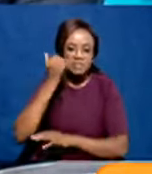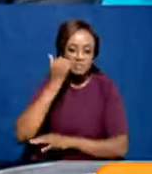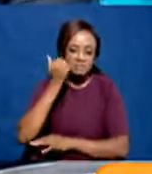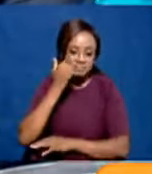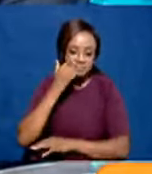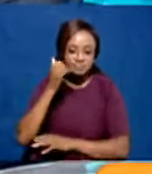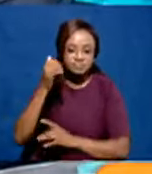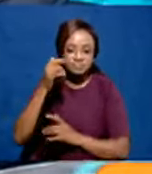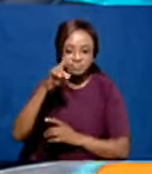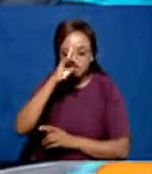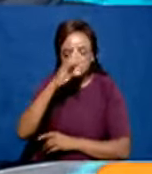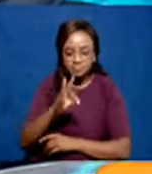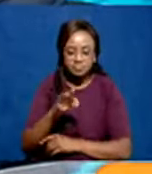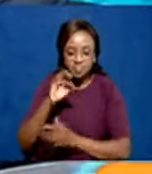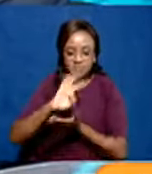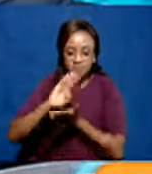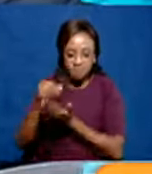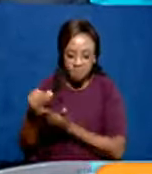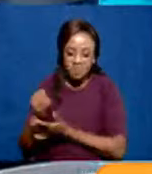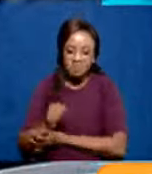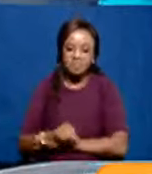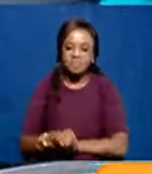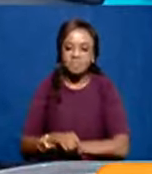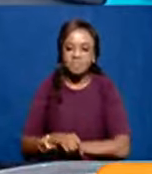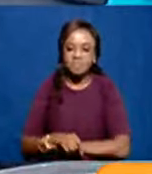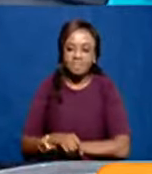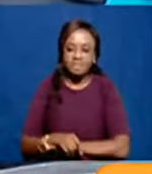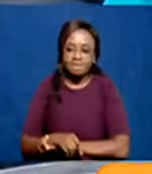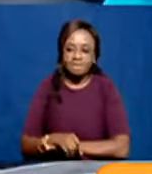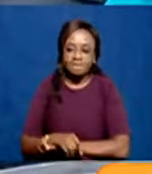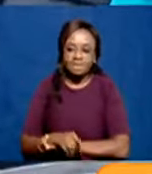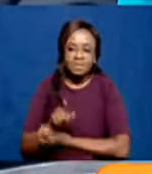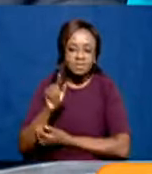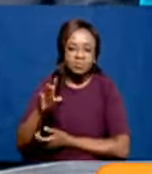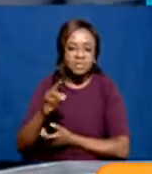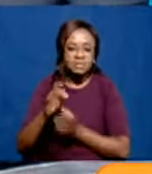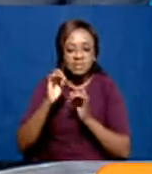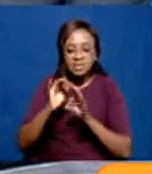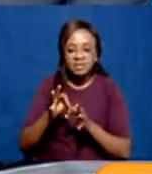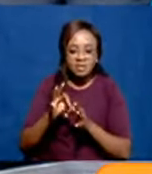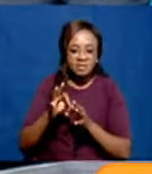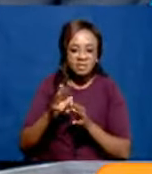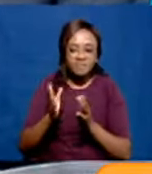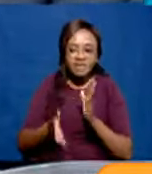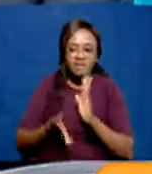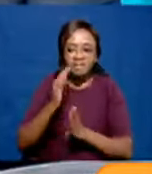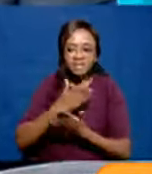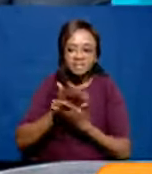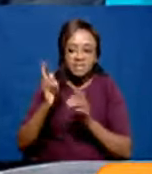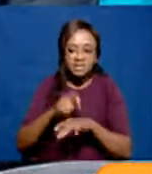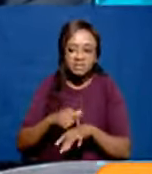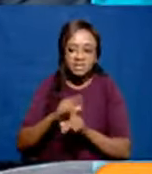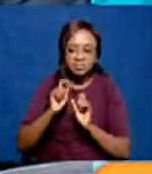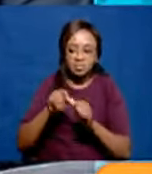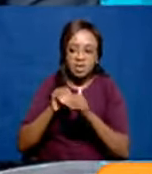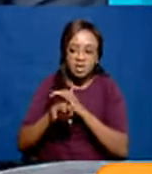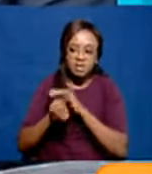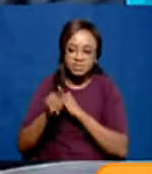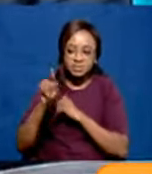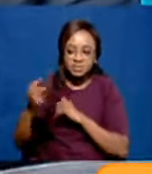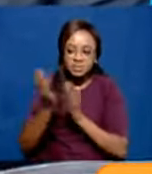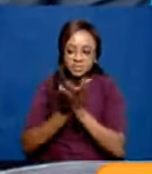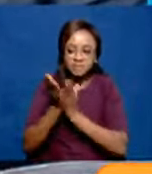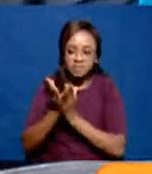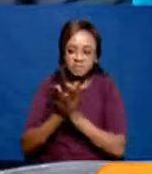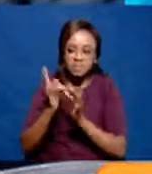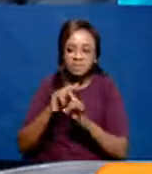emergency chronic and critical illness fund. Yeah. Right? So that happens automatically. For emergencies, it's any time. you get an emergency, you'll be able to access the service. So the